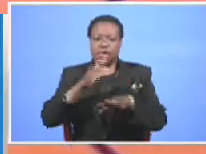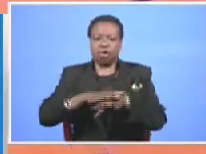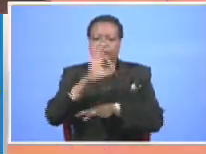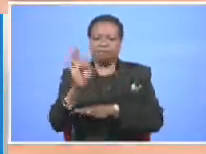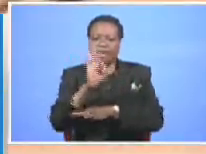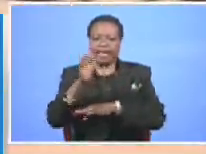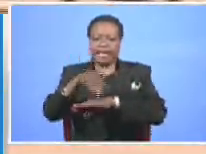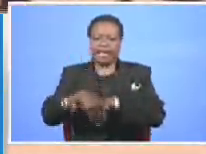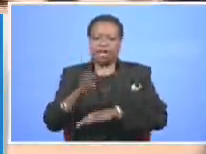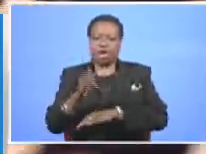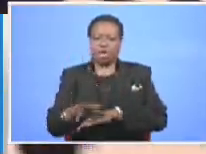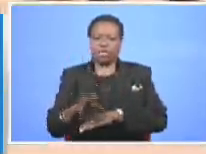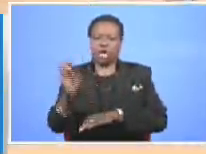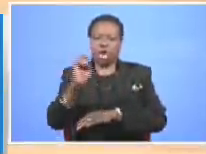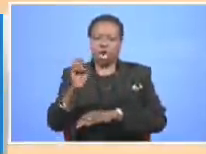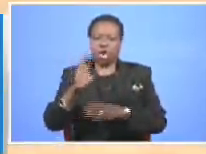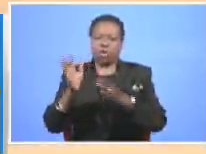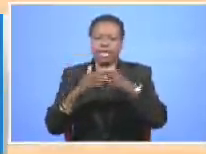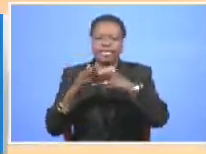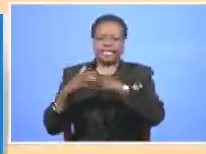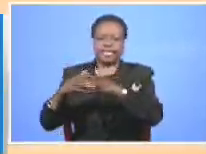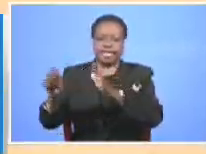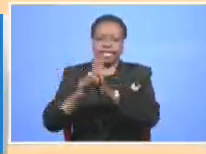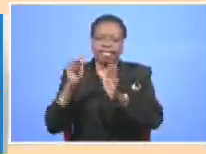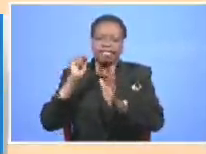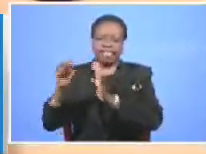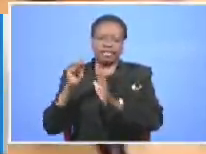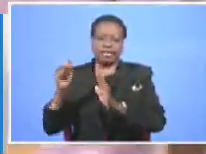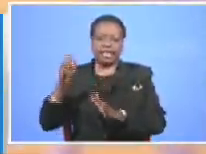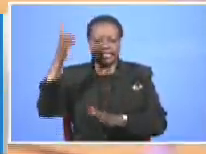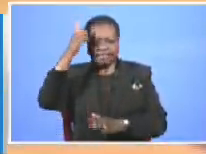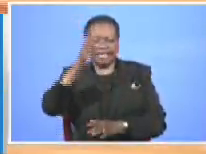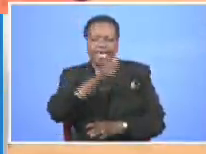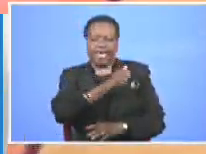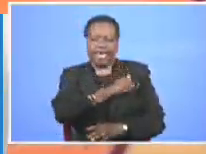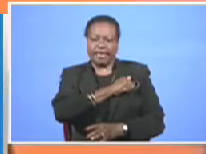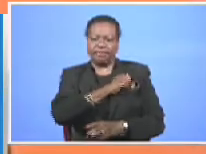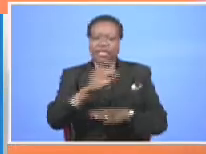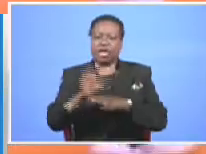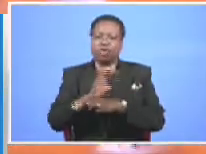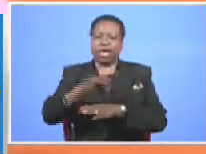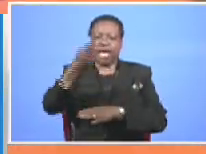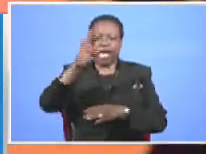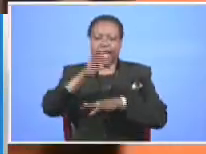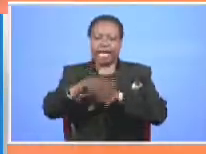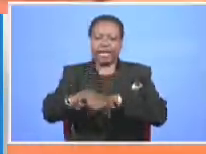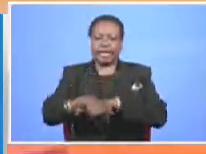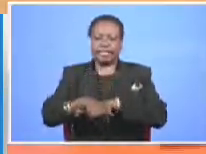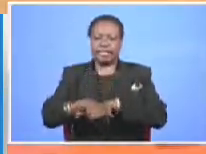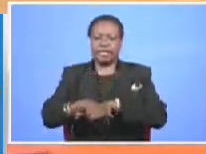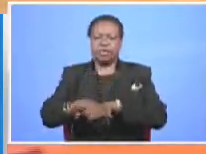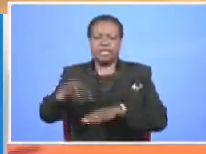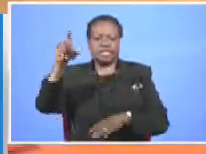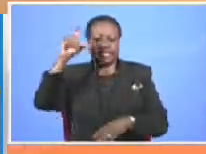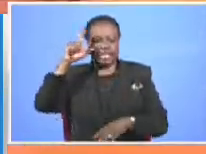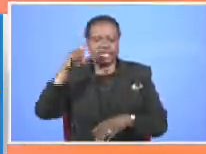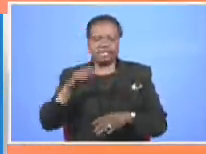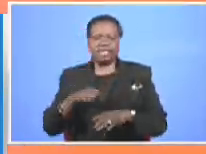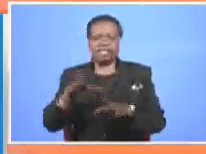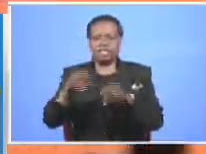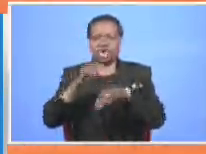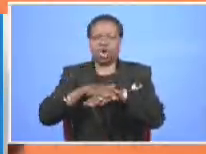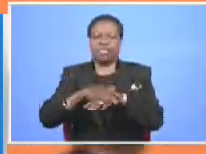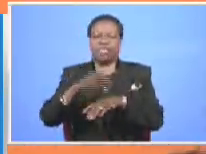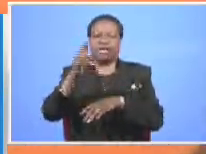the Oklahoma City Thunder, DeAndre Ayton with a career high night on Saturday for the Phoenix Suns as they took on the Denver